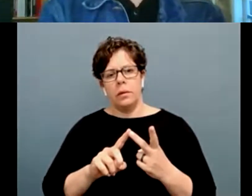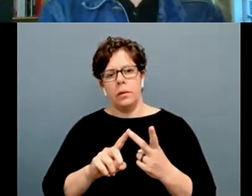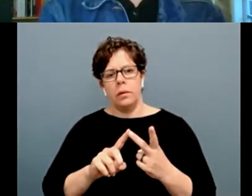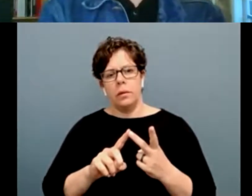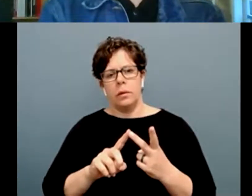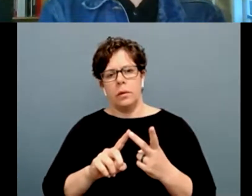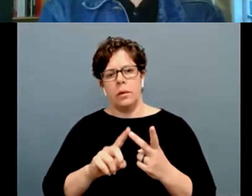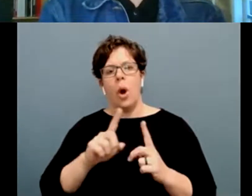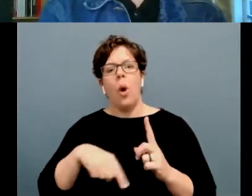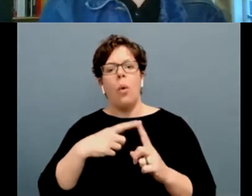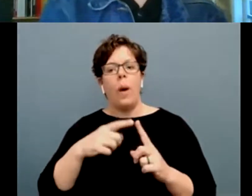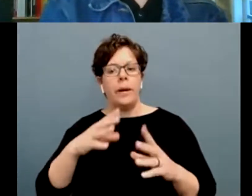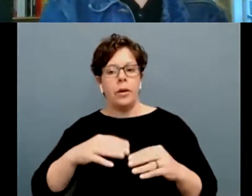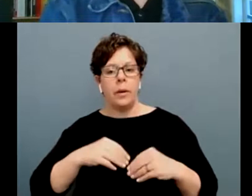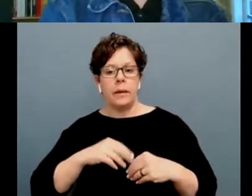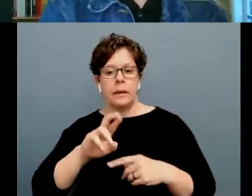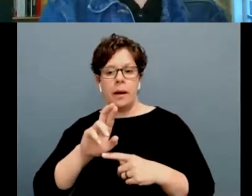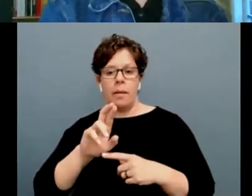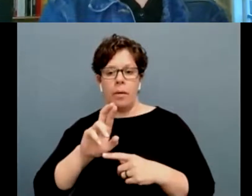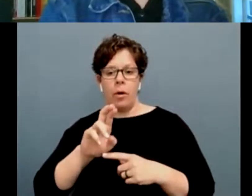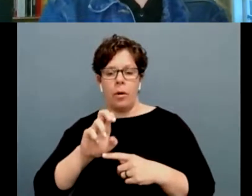accept resident artists into the residency program?